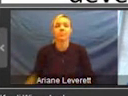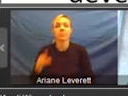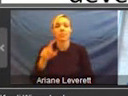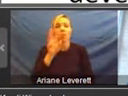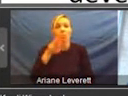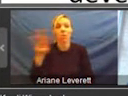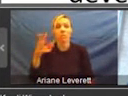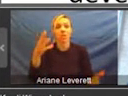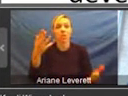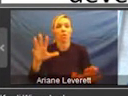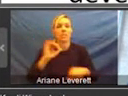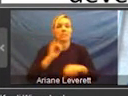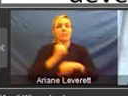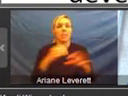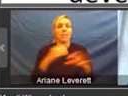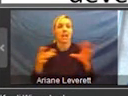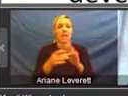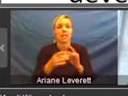Let me see if I can